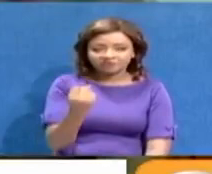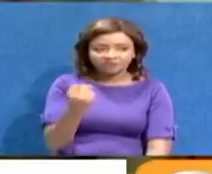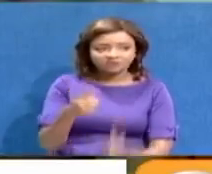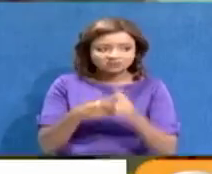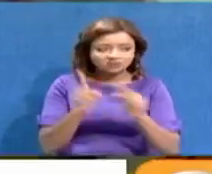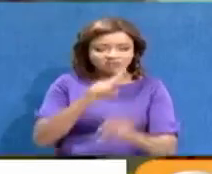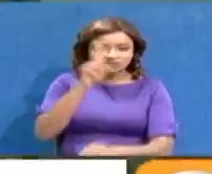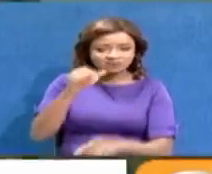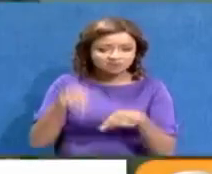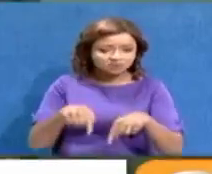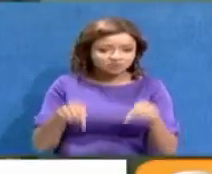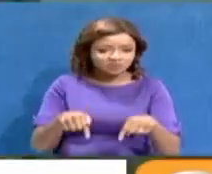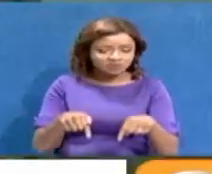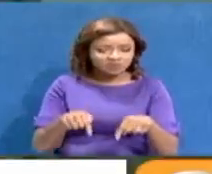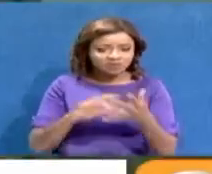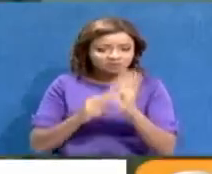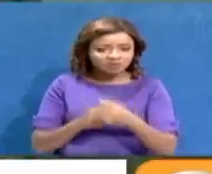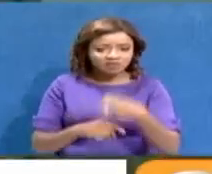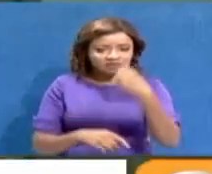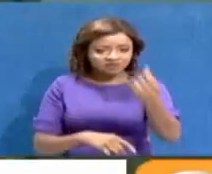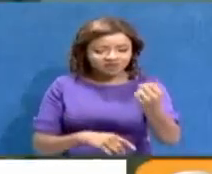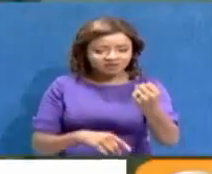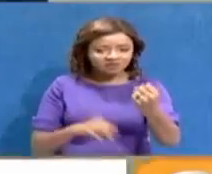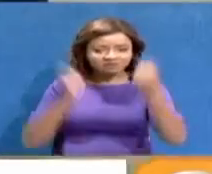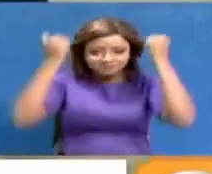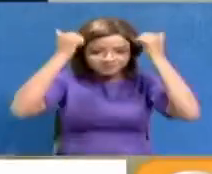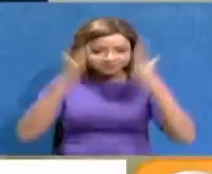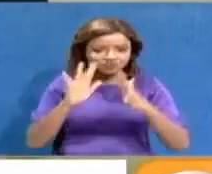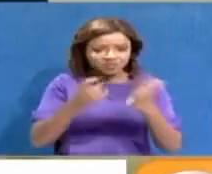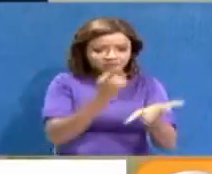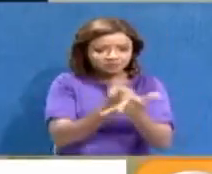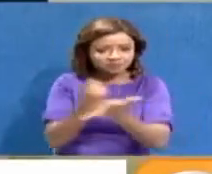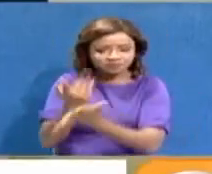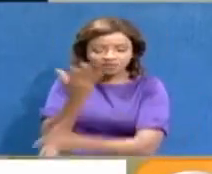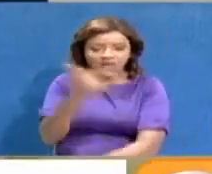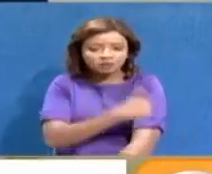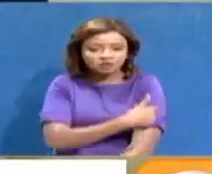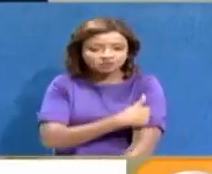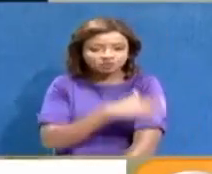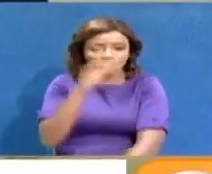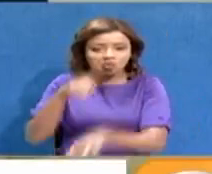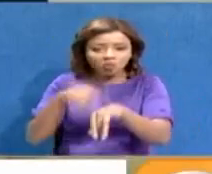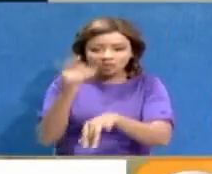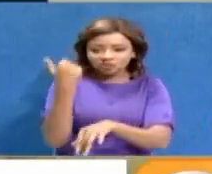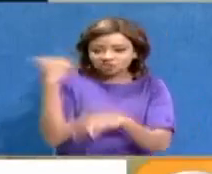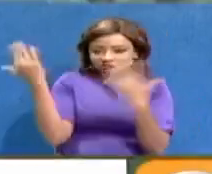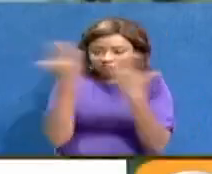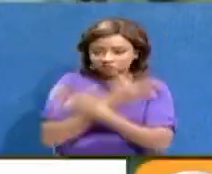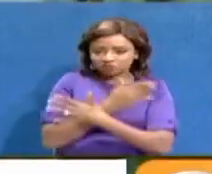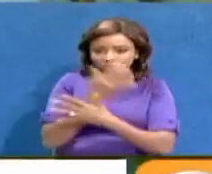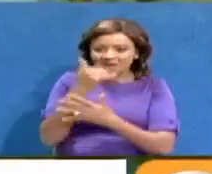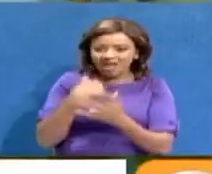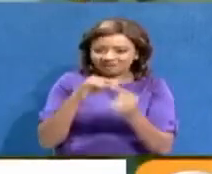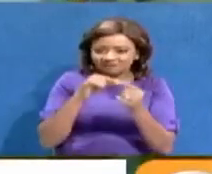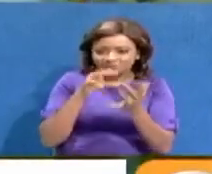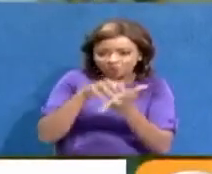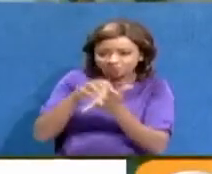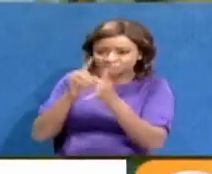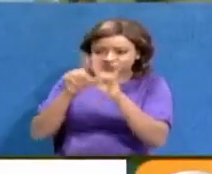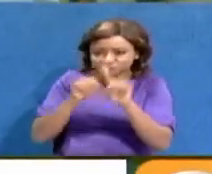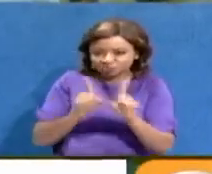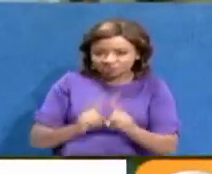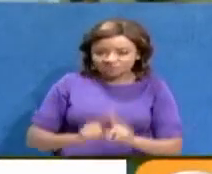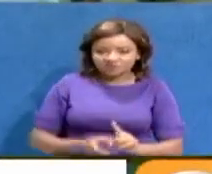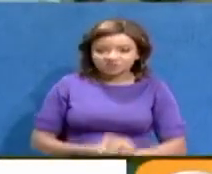today. The 5 candidates are reported to have been admitted at the hospital last night with different medical